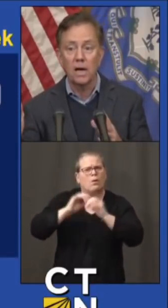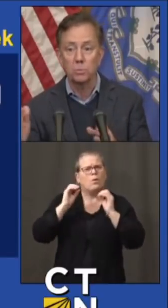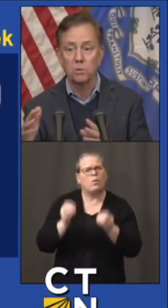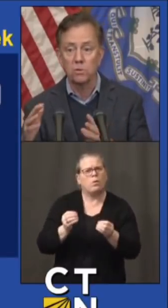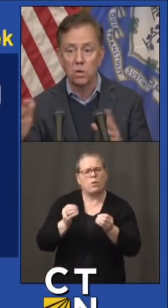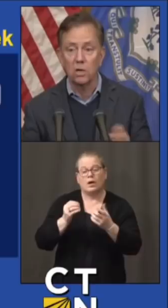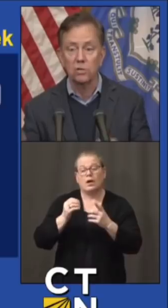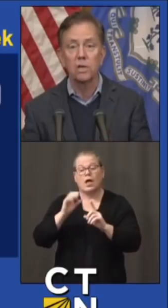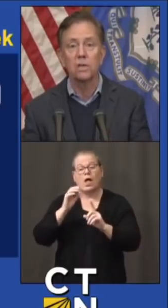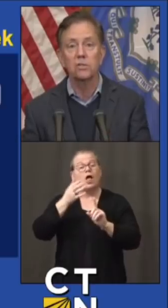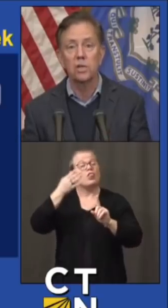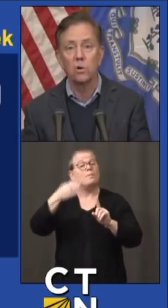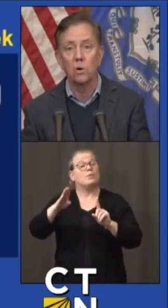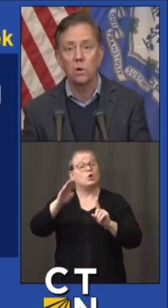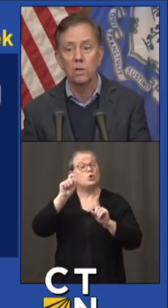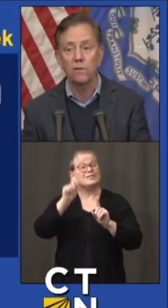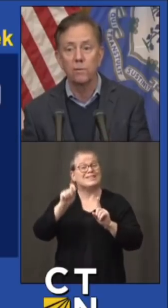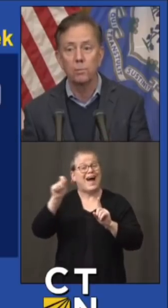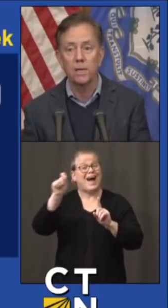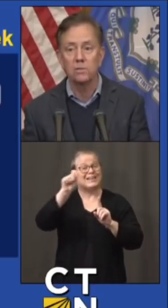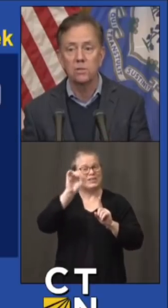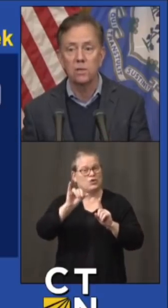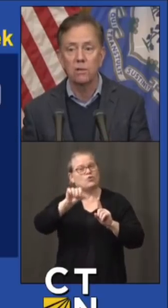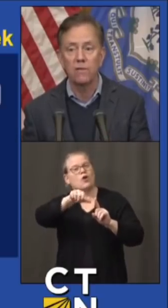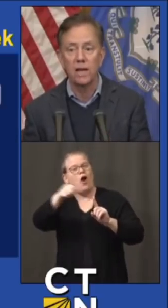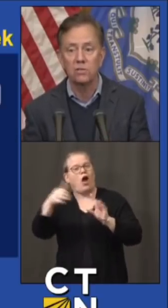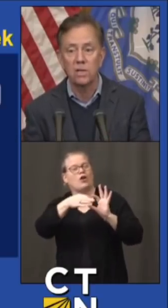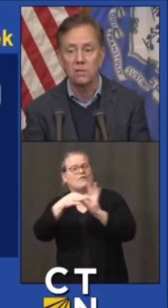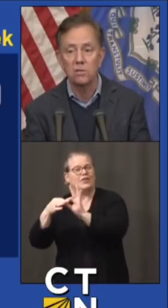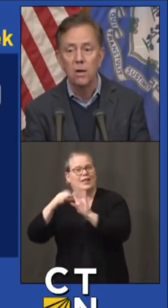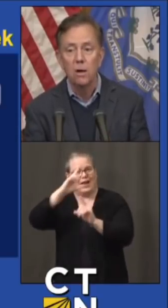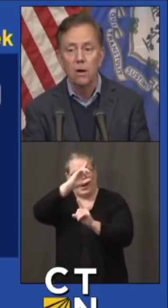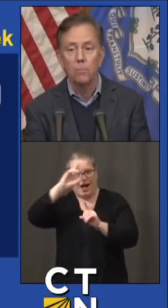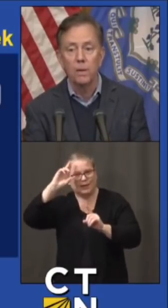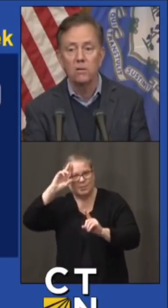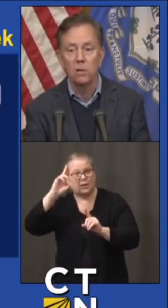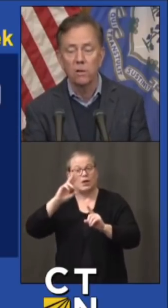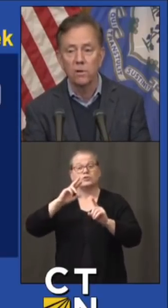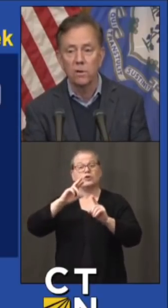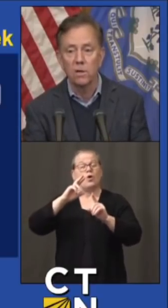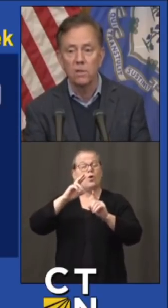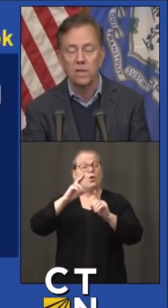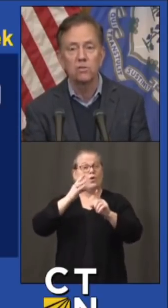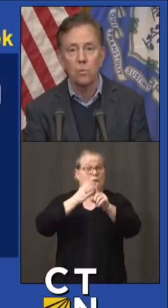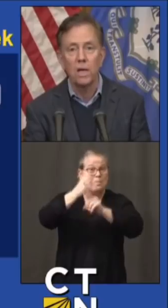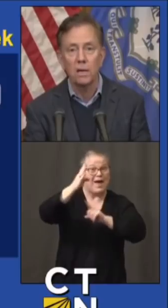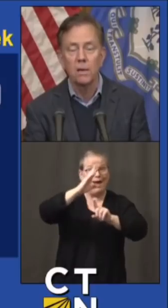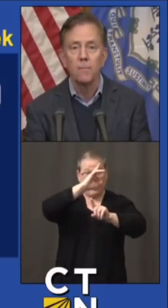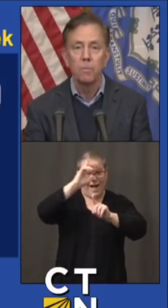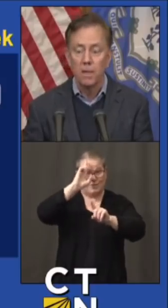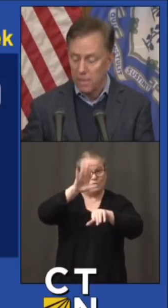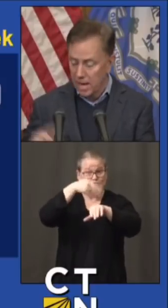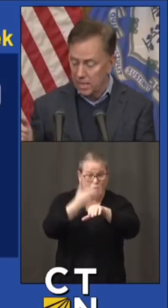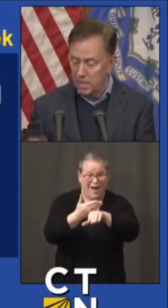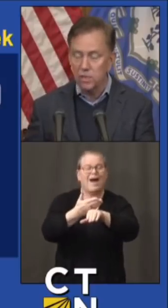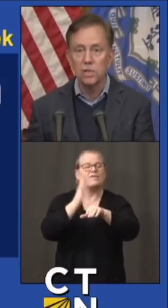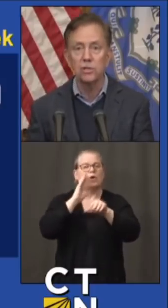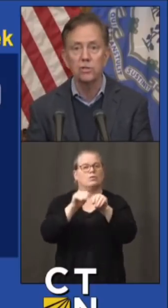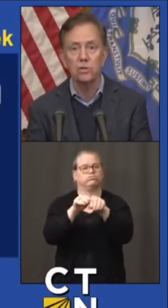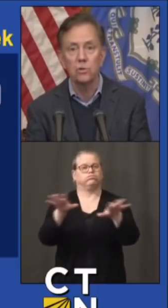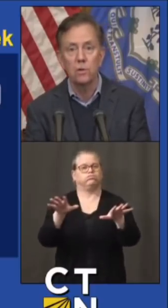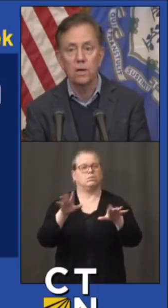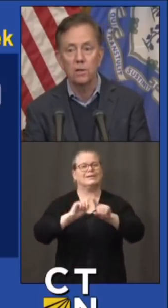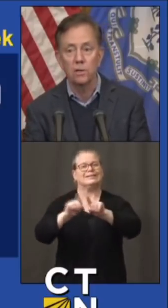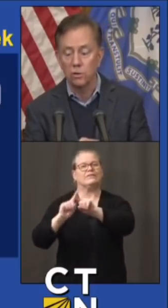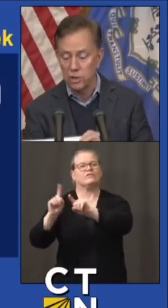affiliated hospitals are. So you can see all the different places that the vaccines are being delivered this week. That in